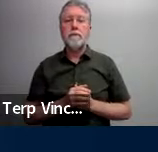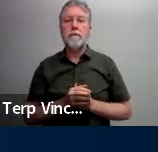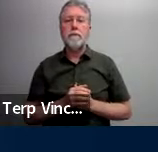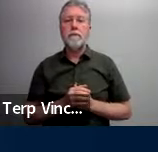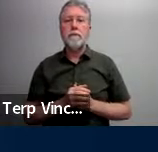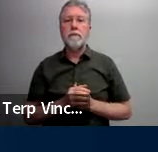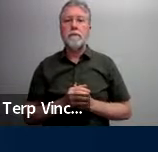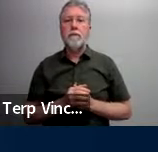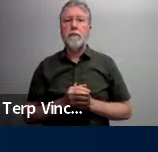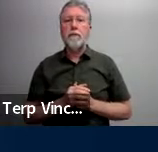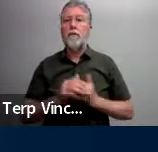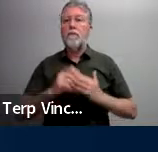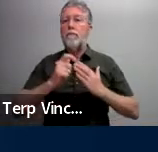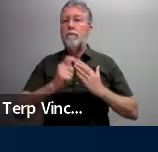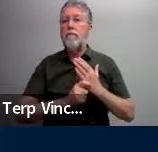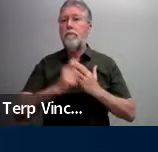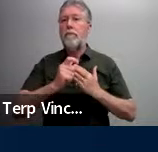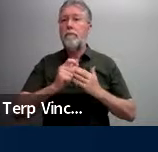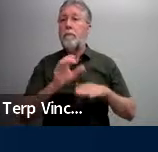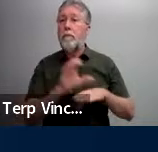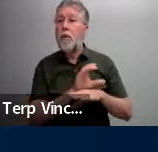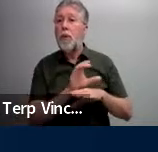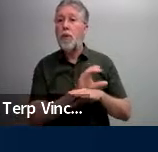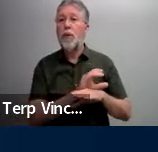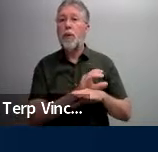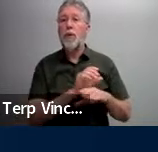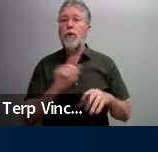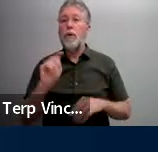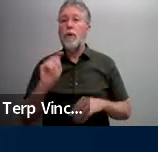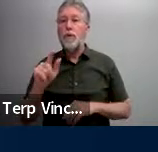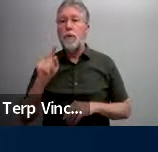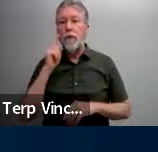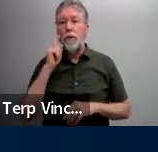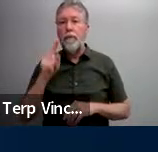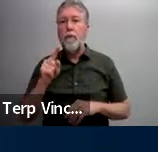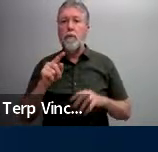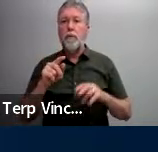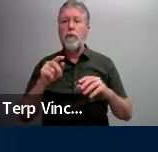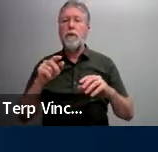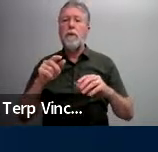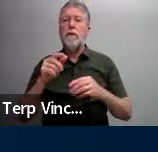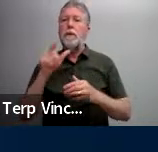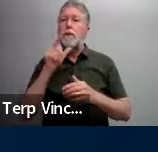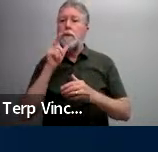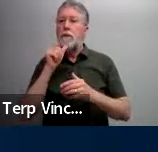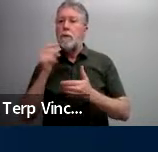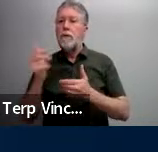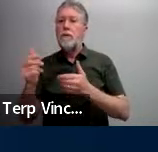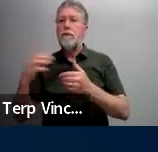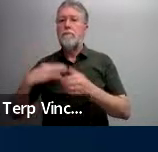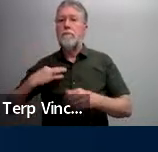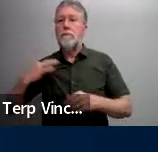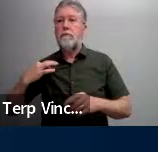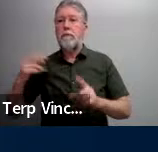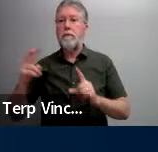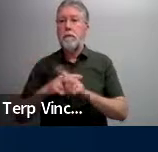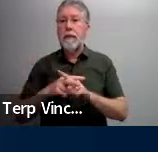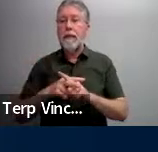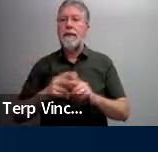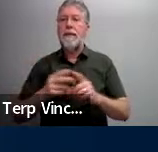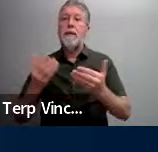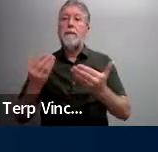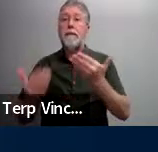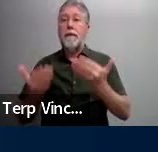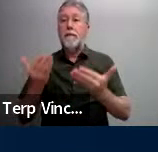automated employment tools like resume screeners, personality tests that might be administered through